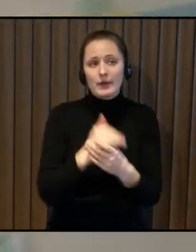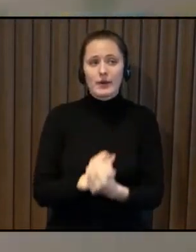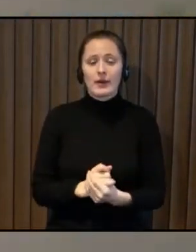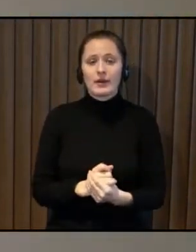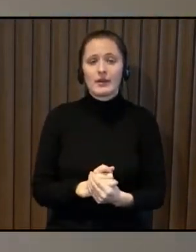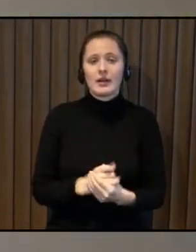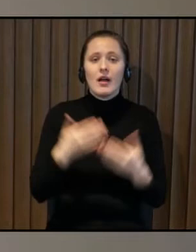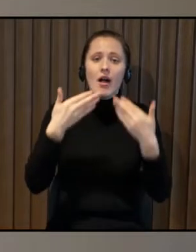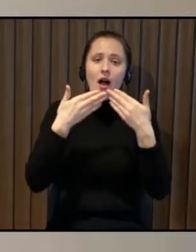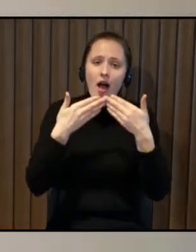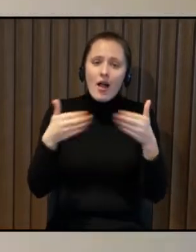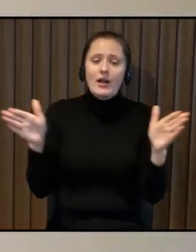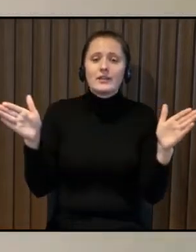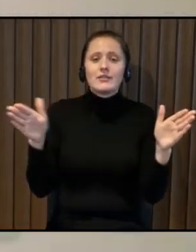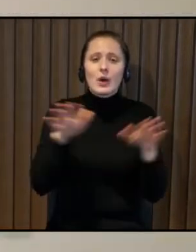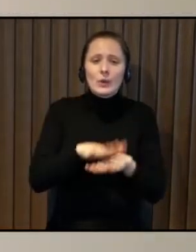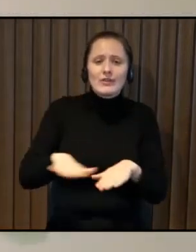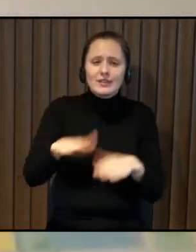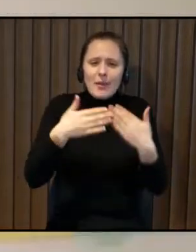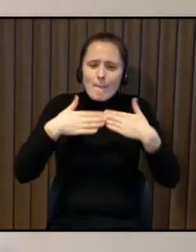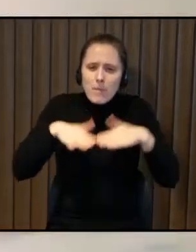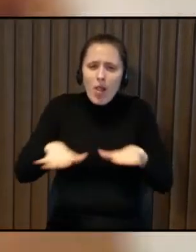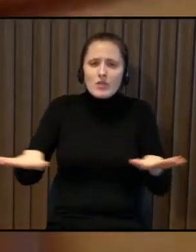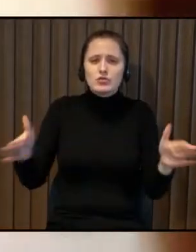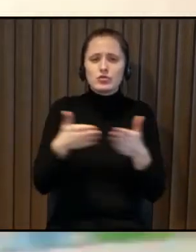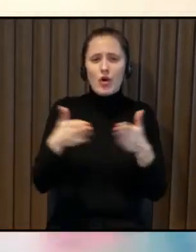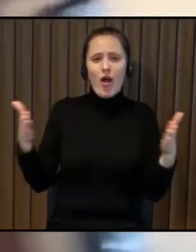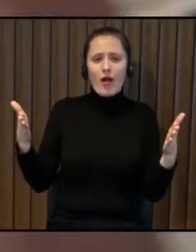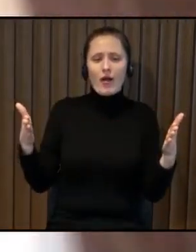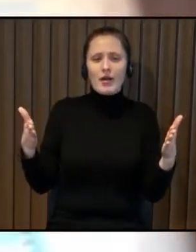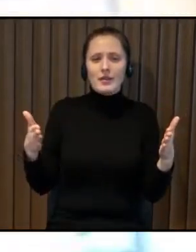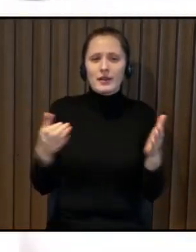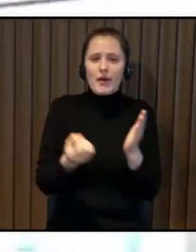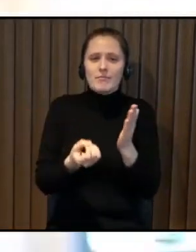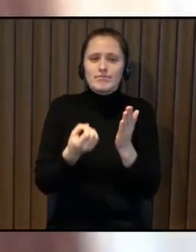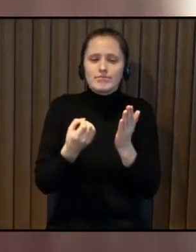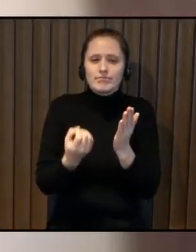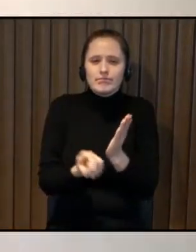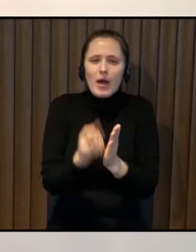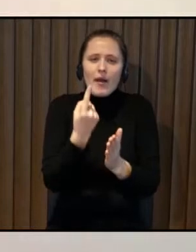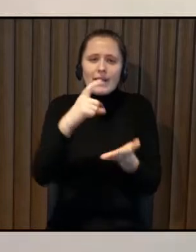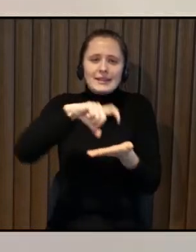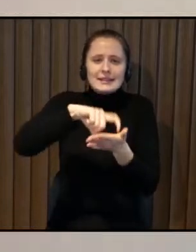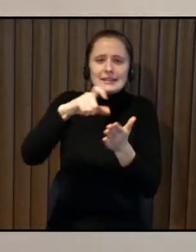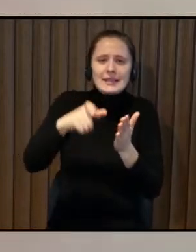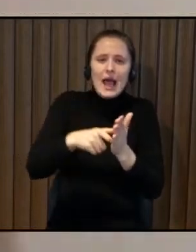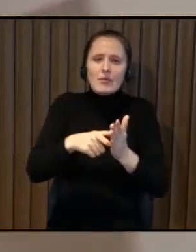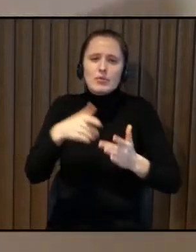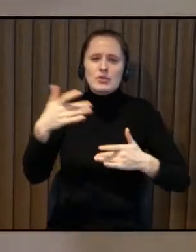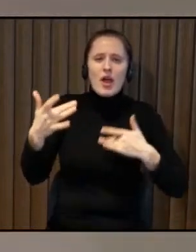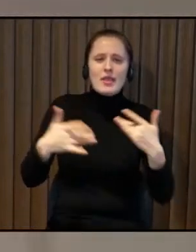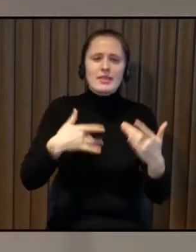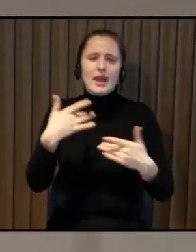an office. So opening up the space of a premise,